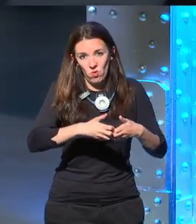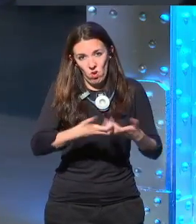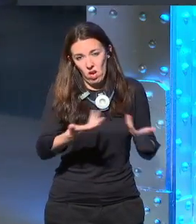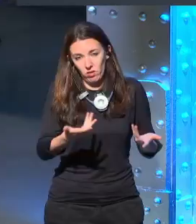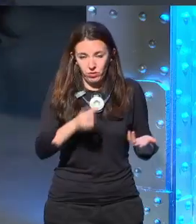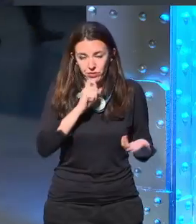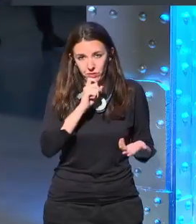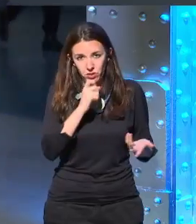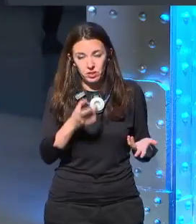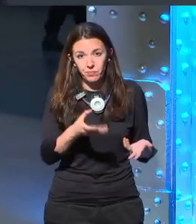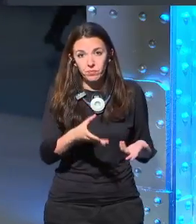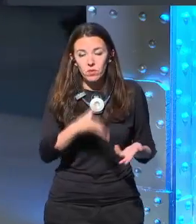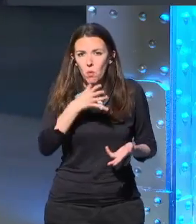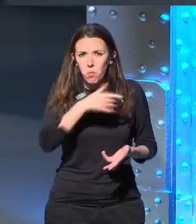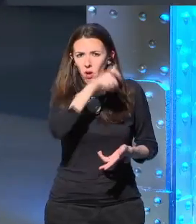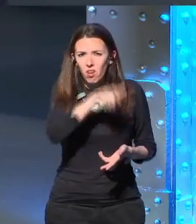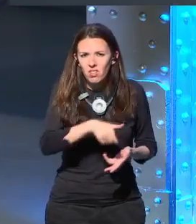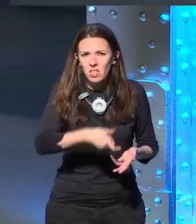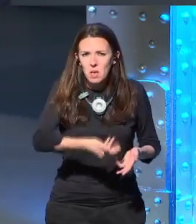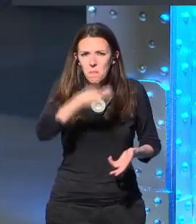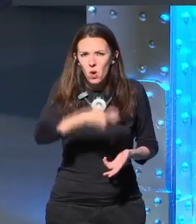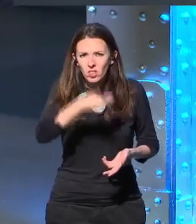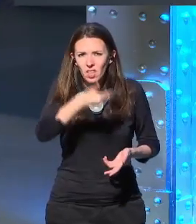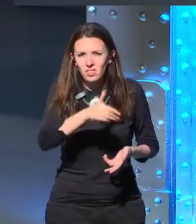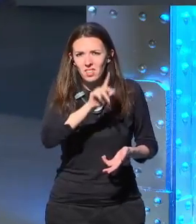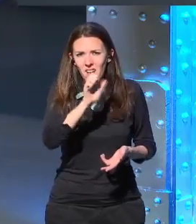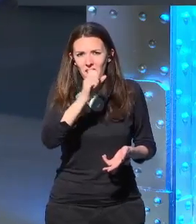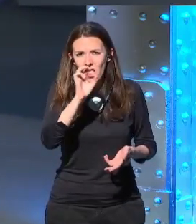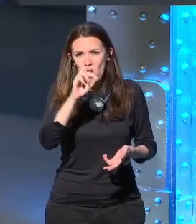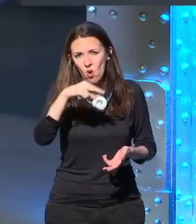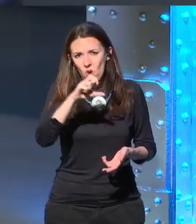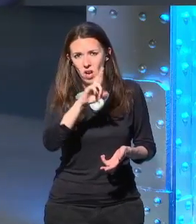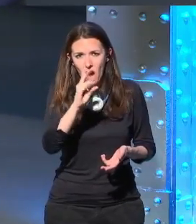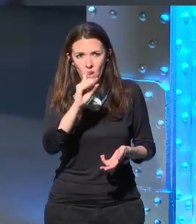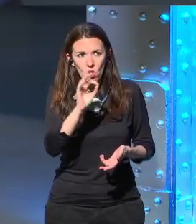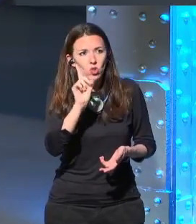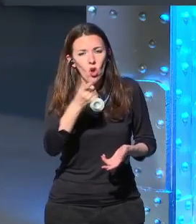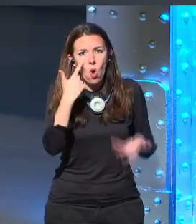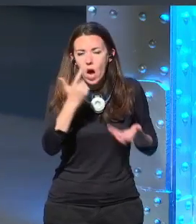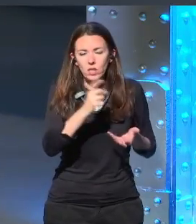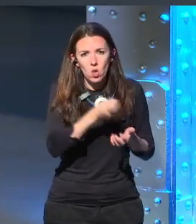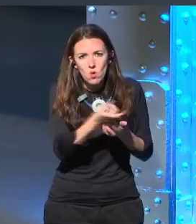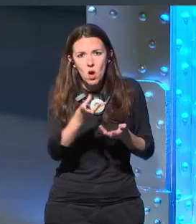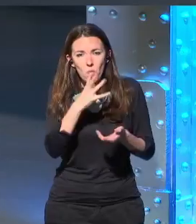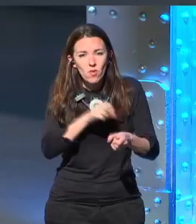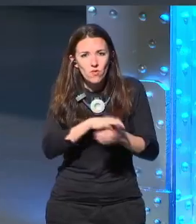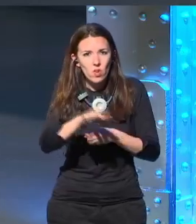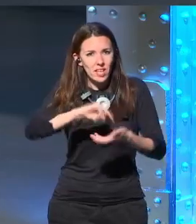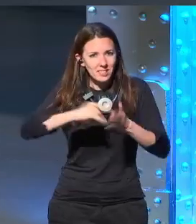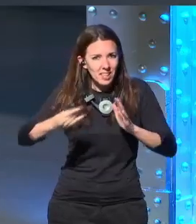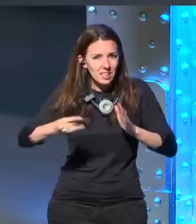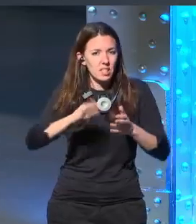actually developed. So why is that important for us, in addition to his art, if